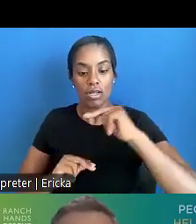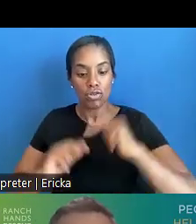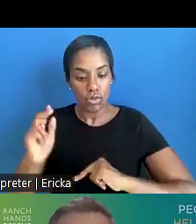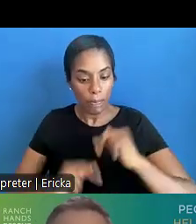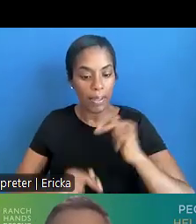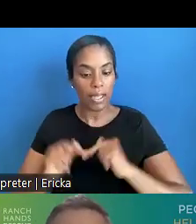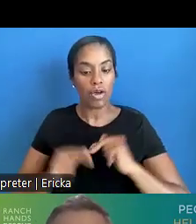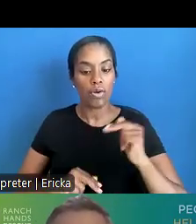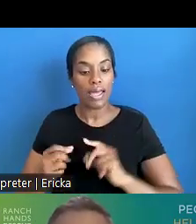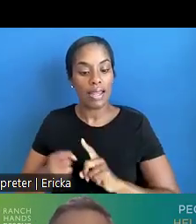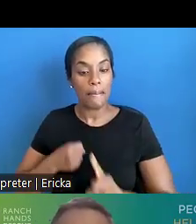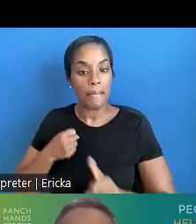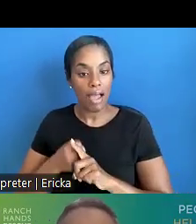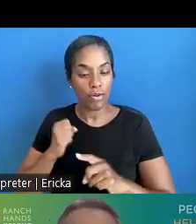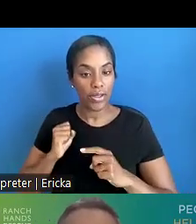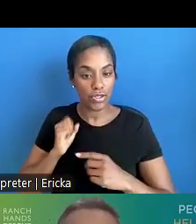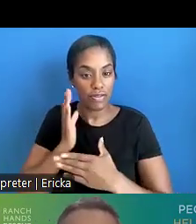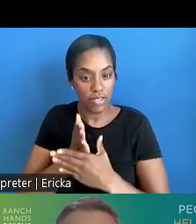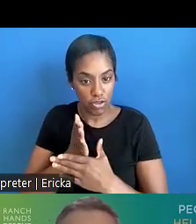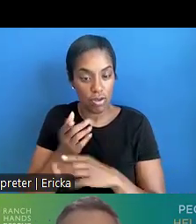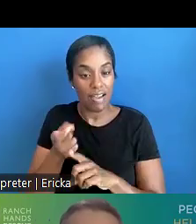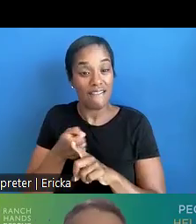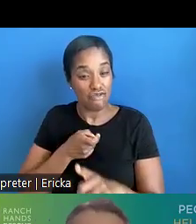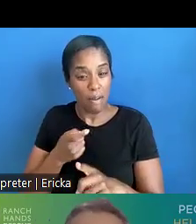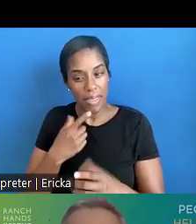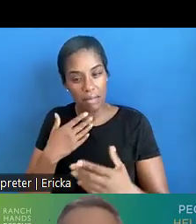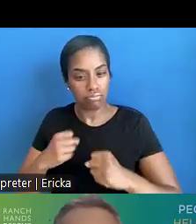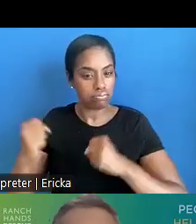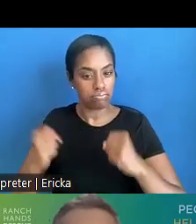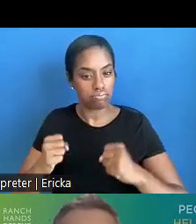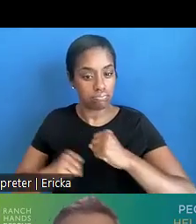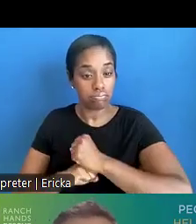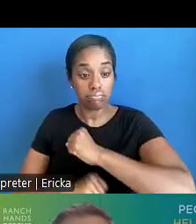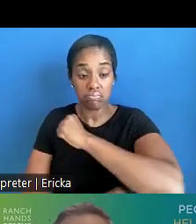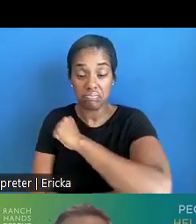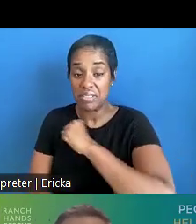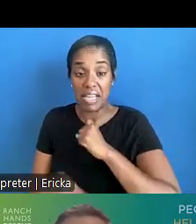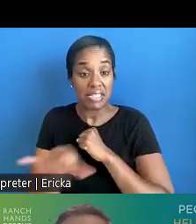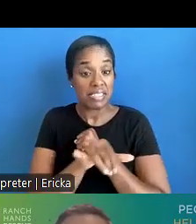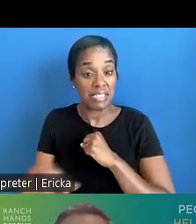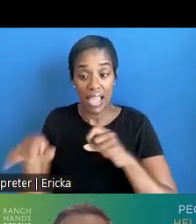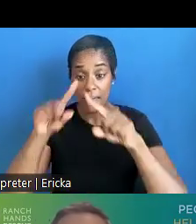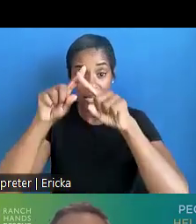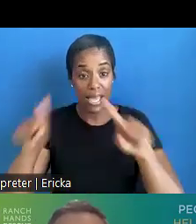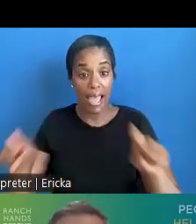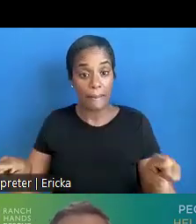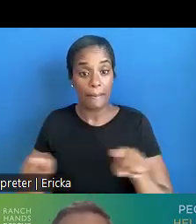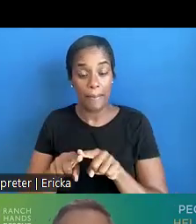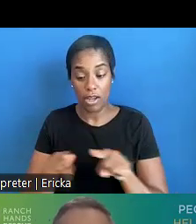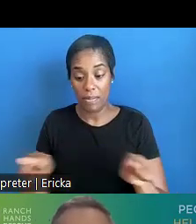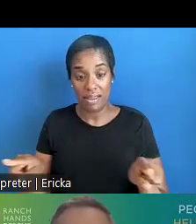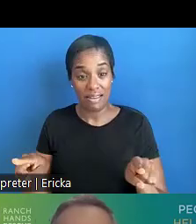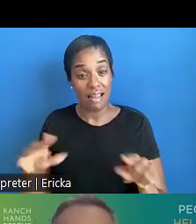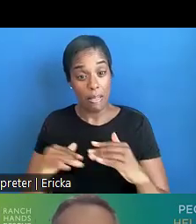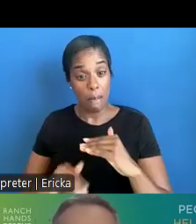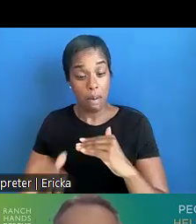impactful interventions from that solid foundation. So just like the pyramid, right? The bottom is wider. So building that gives